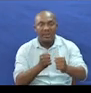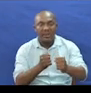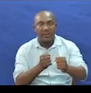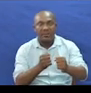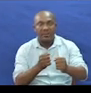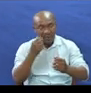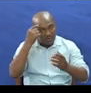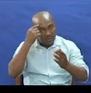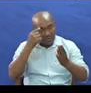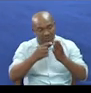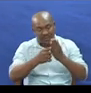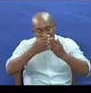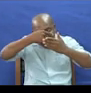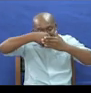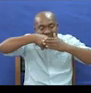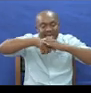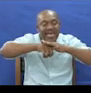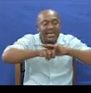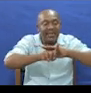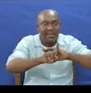to inside of something.